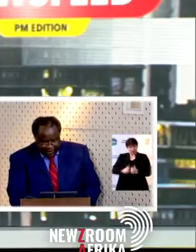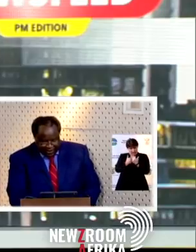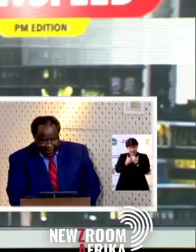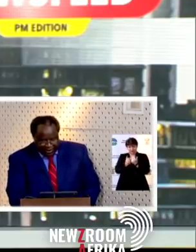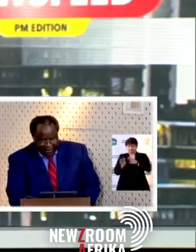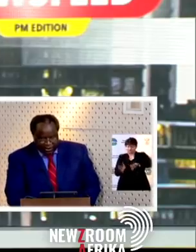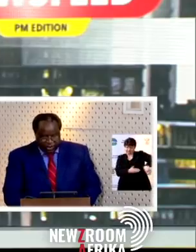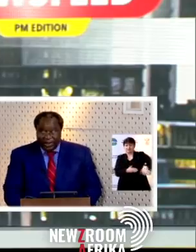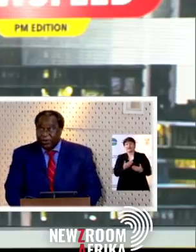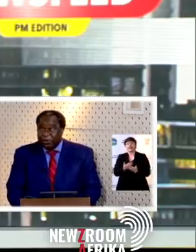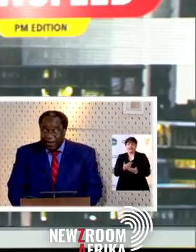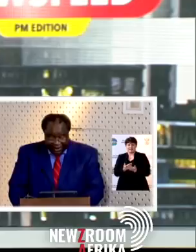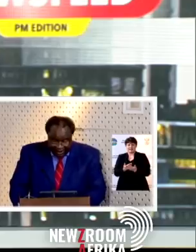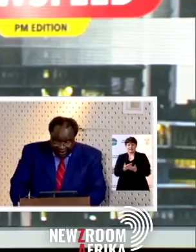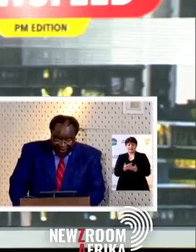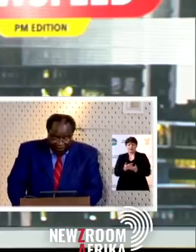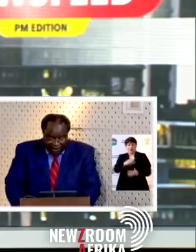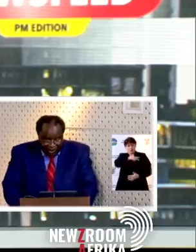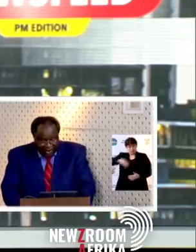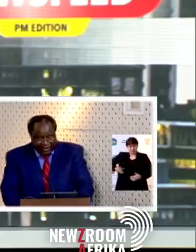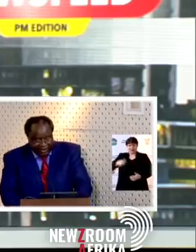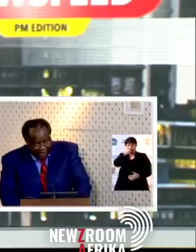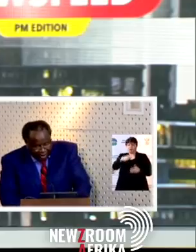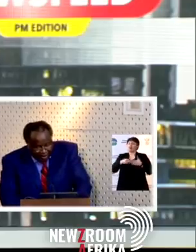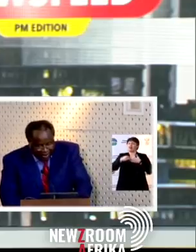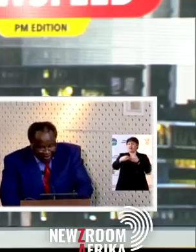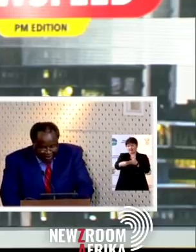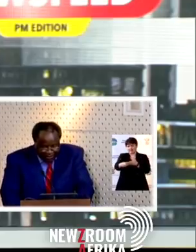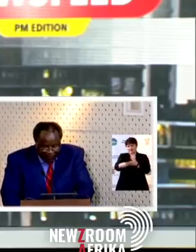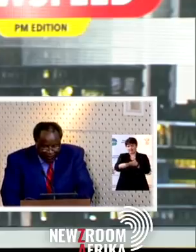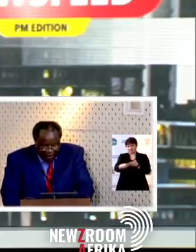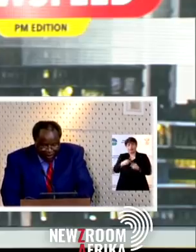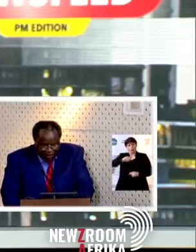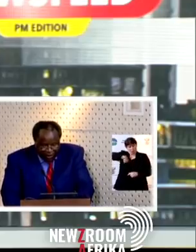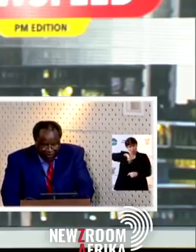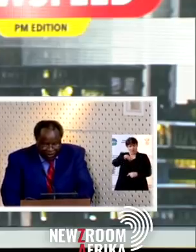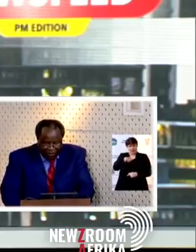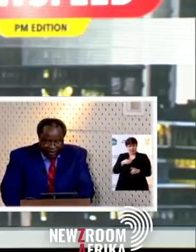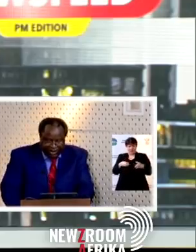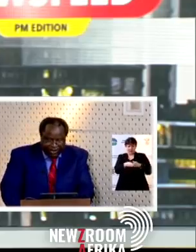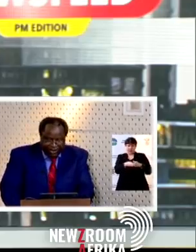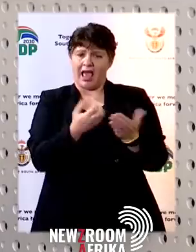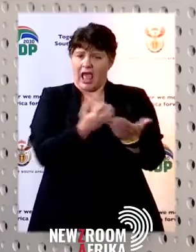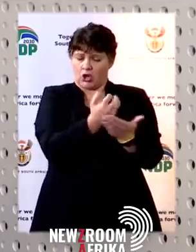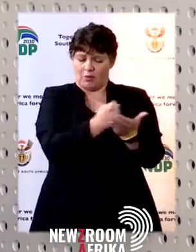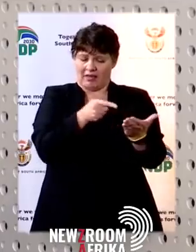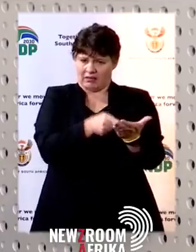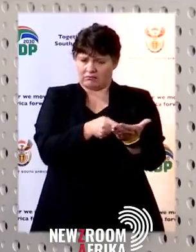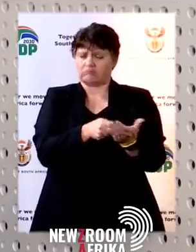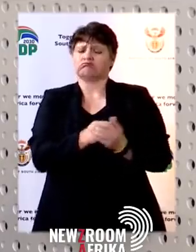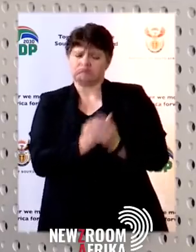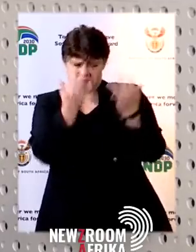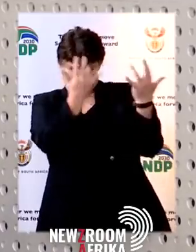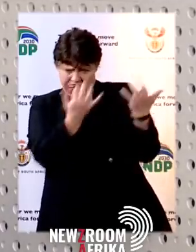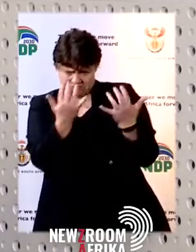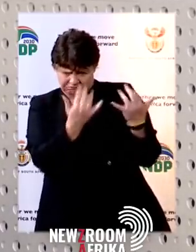rand package that's aimed at helping the economy to recover during the lockdown. Let's listen in. The set of fiscal and